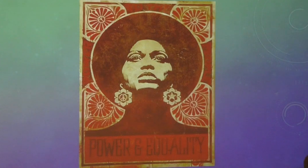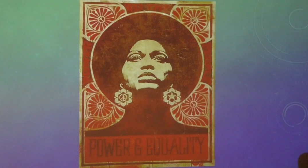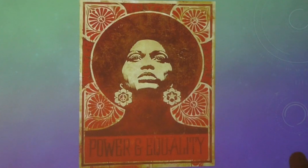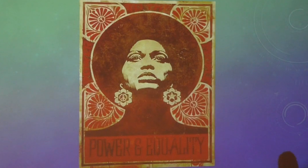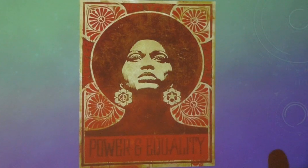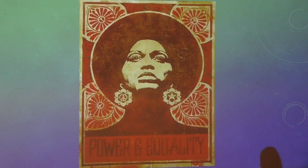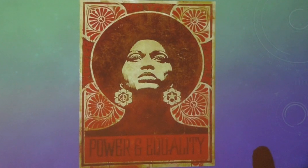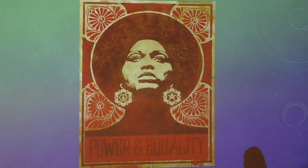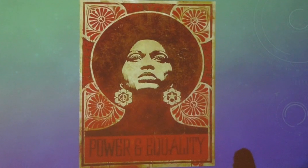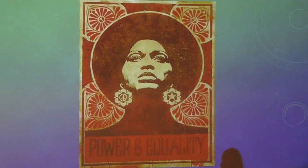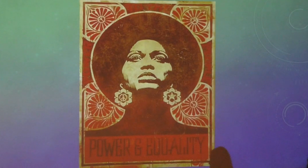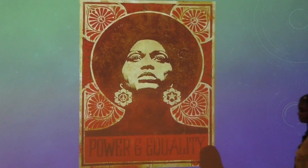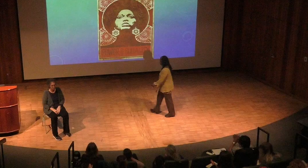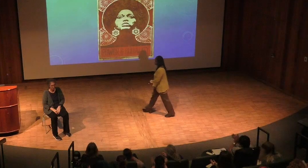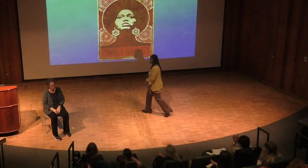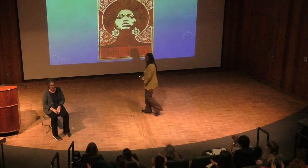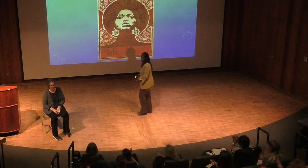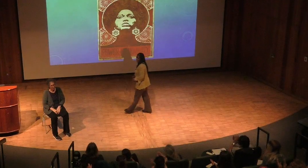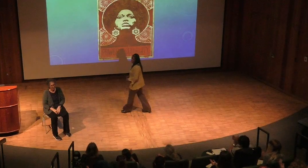Thank you.